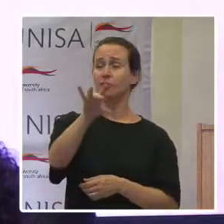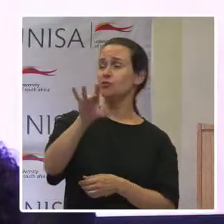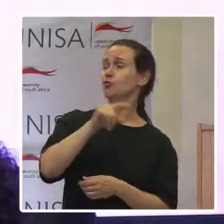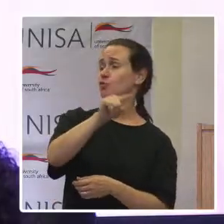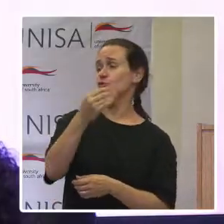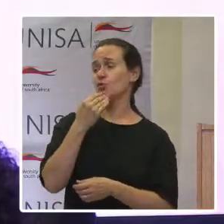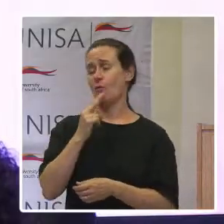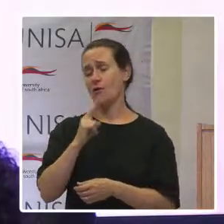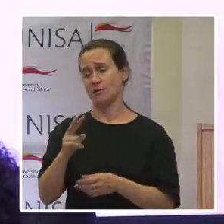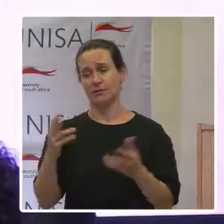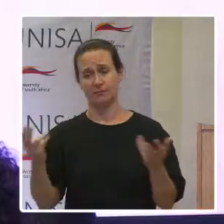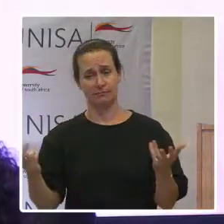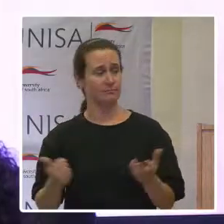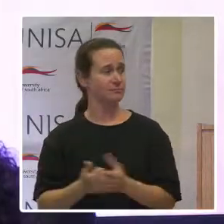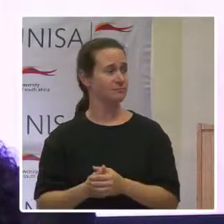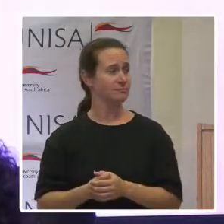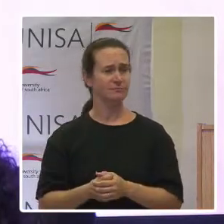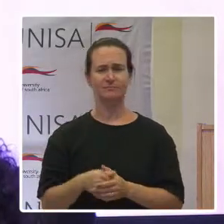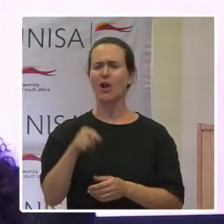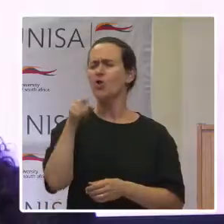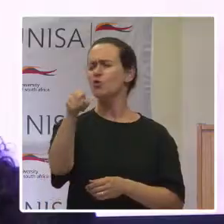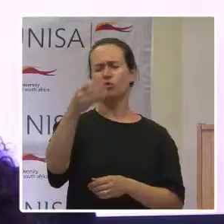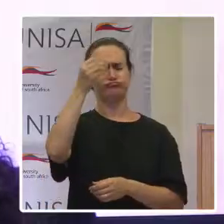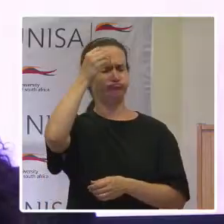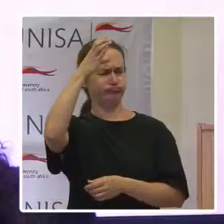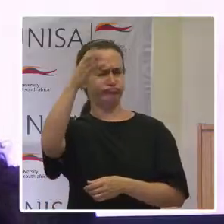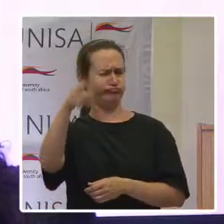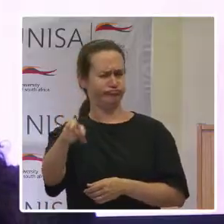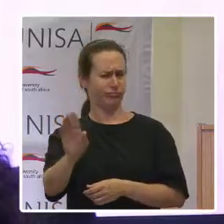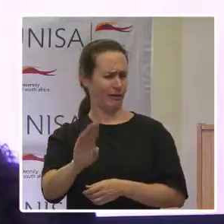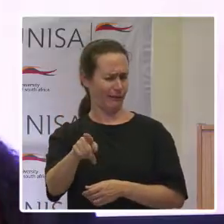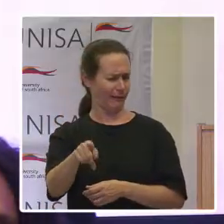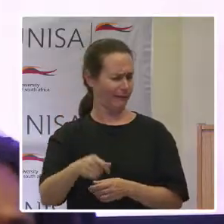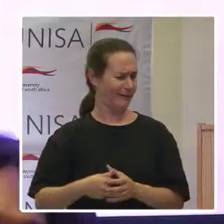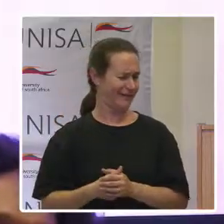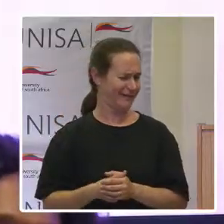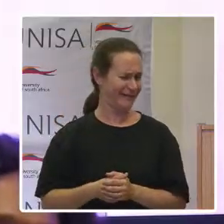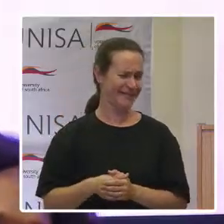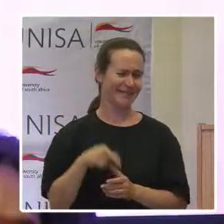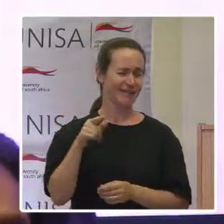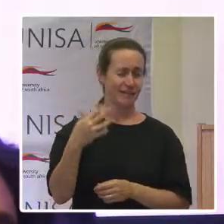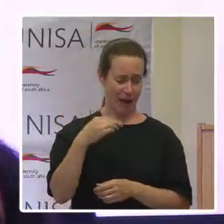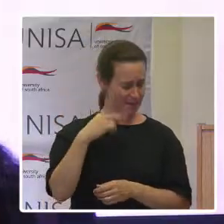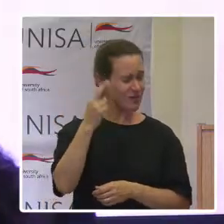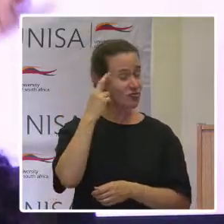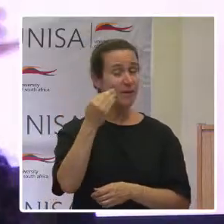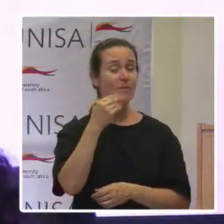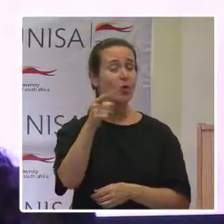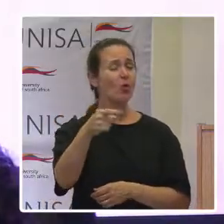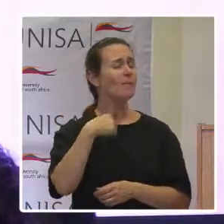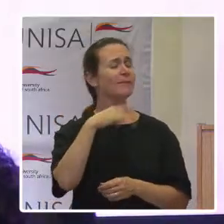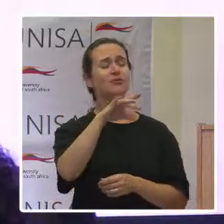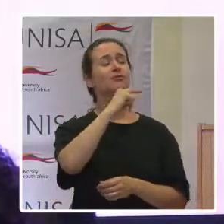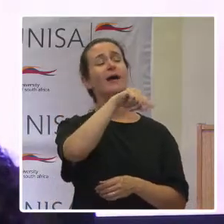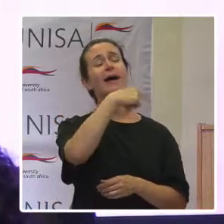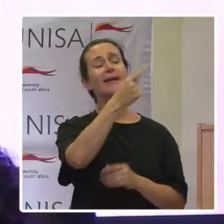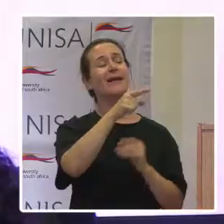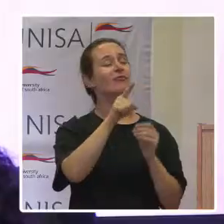So, no, you're too intelligent for your own good. I remember you. I'm going to pick anyone from